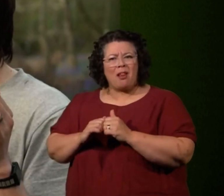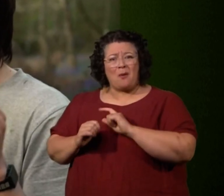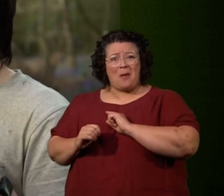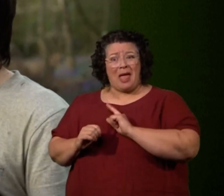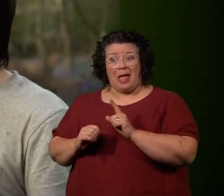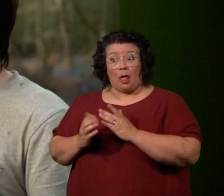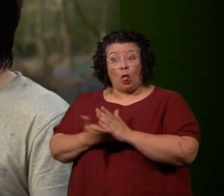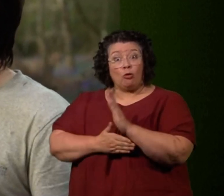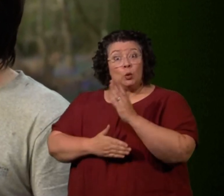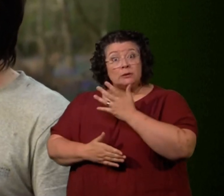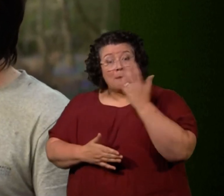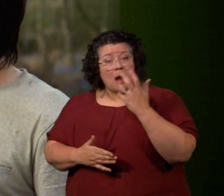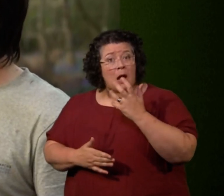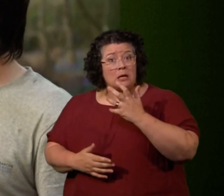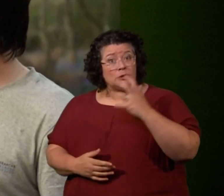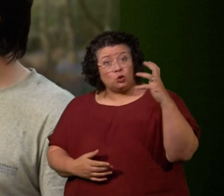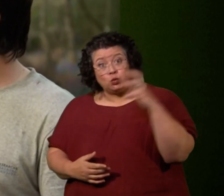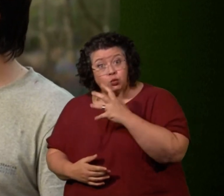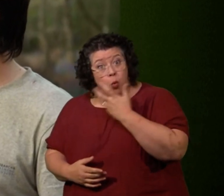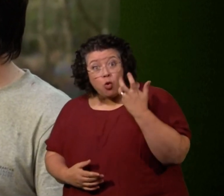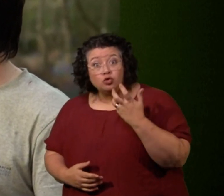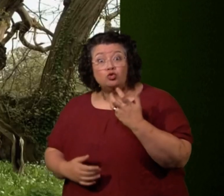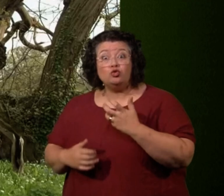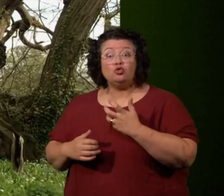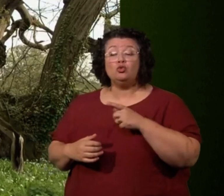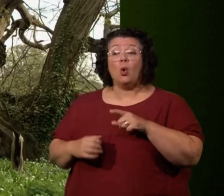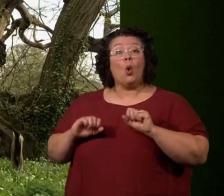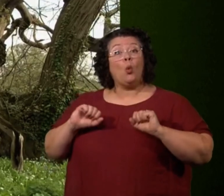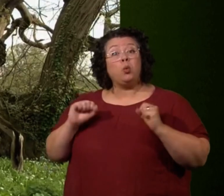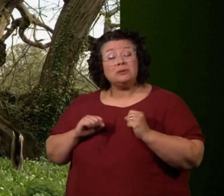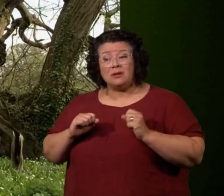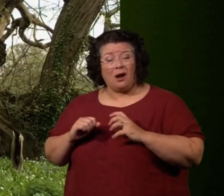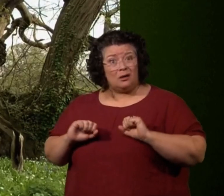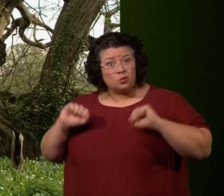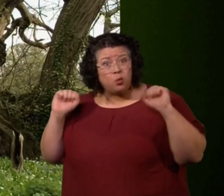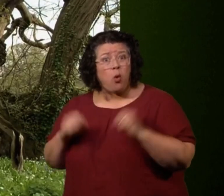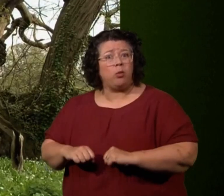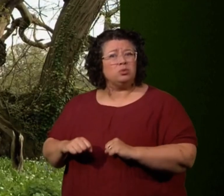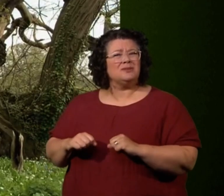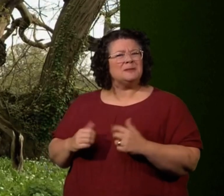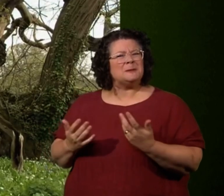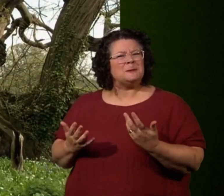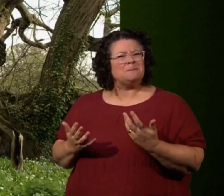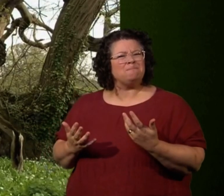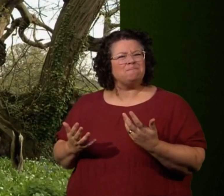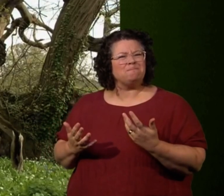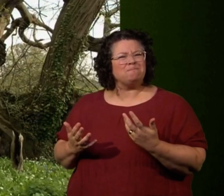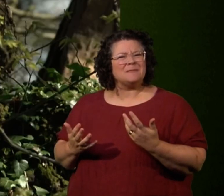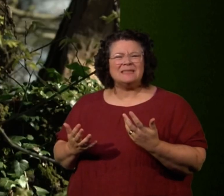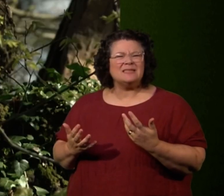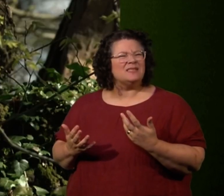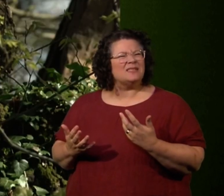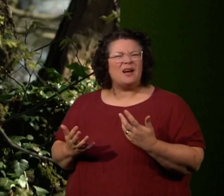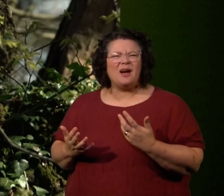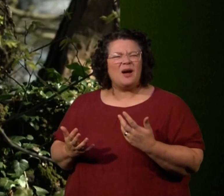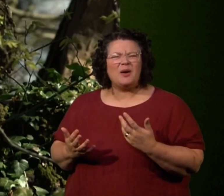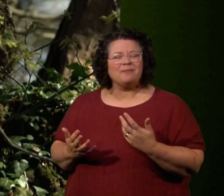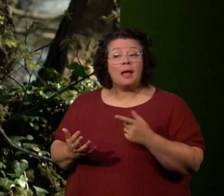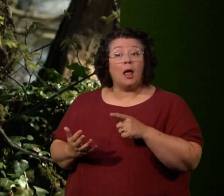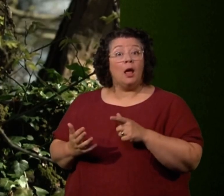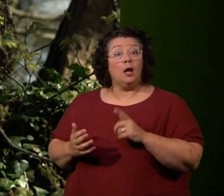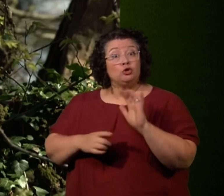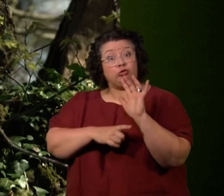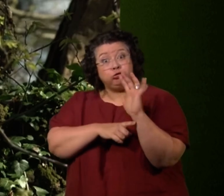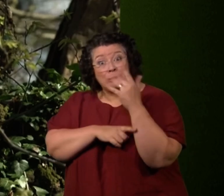the summer and a little bit too cold during the winter. And so compare that to a tree. You've got lots of wood surrounding the